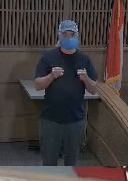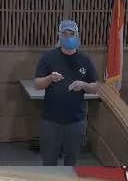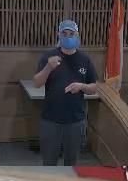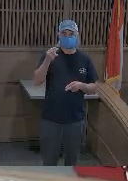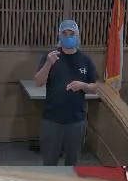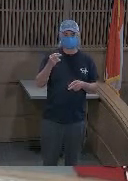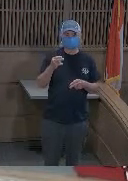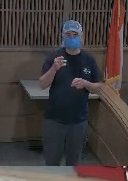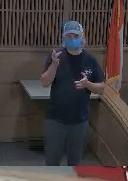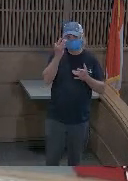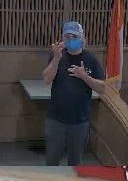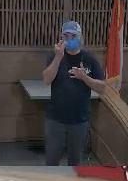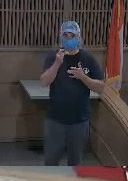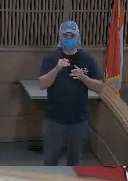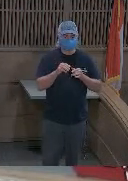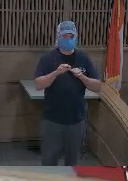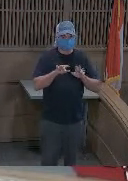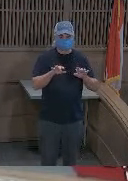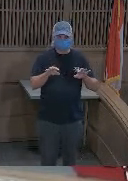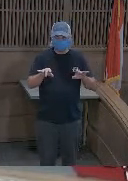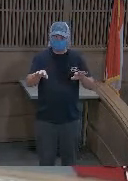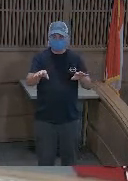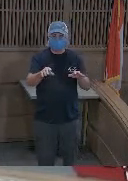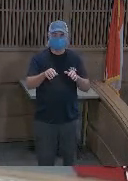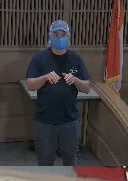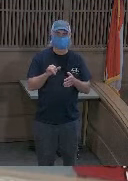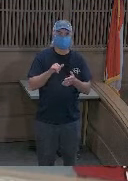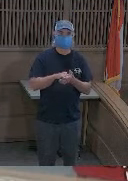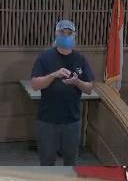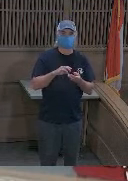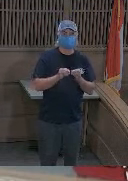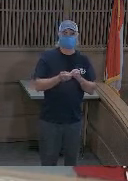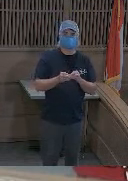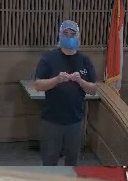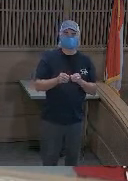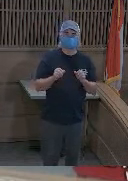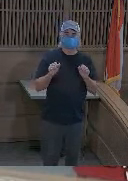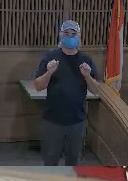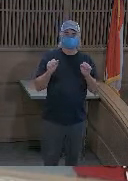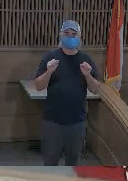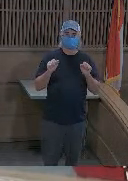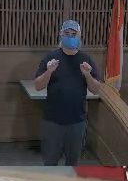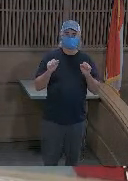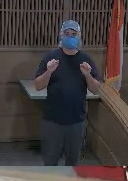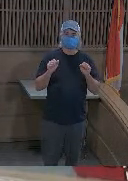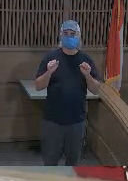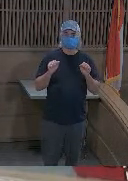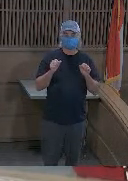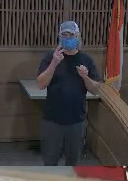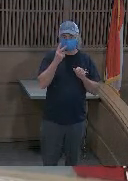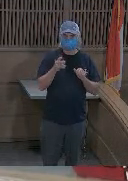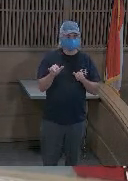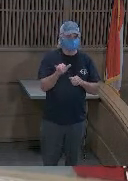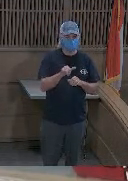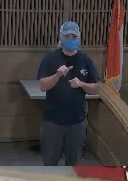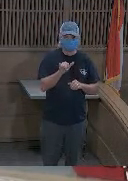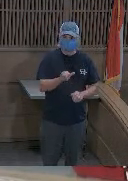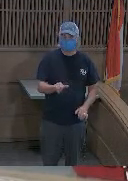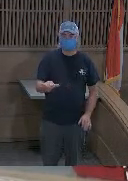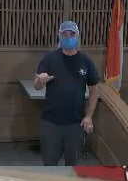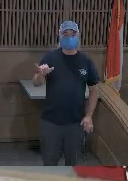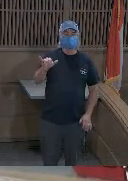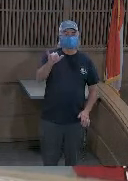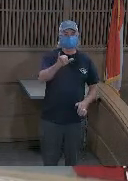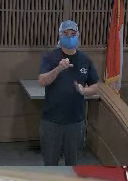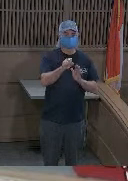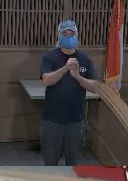infection. And this is a number that's commonly found throughout the state. Over the last